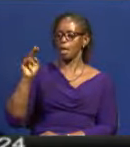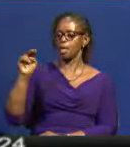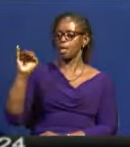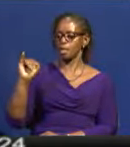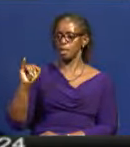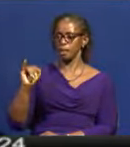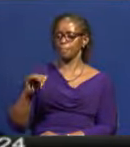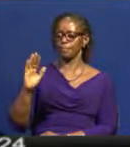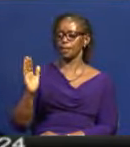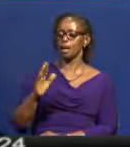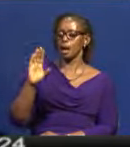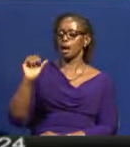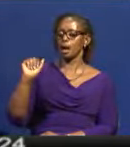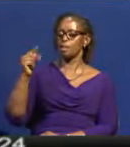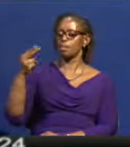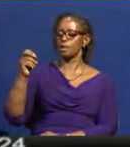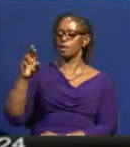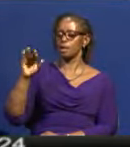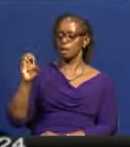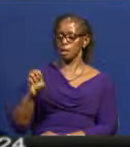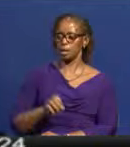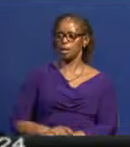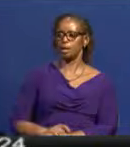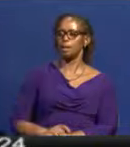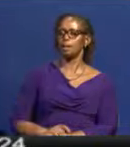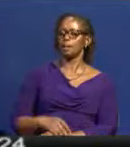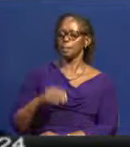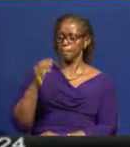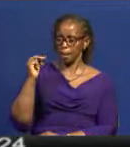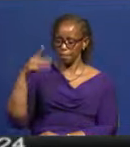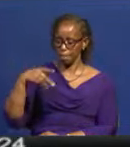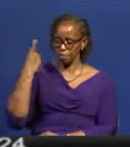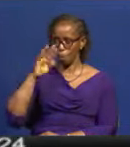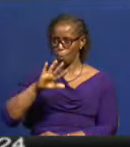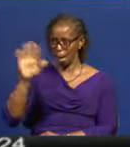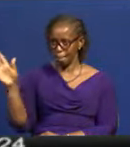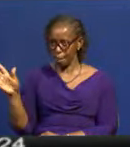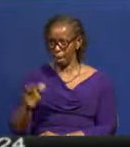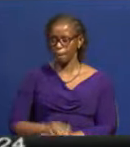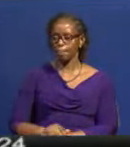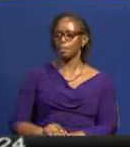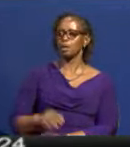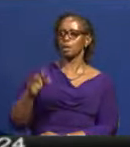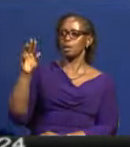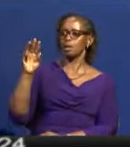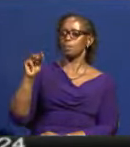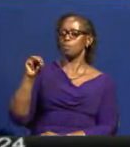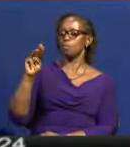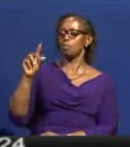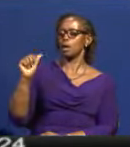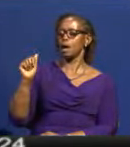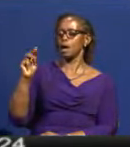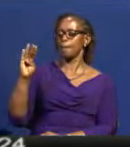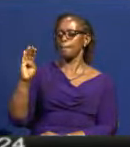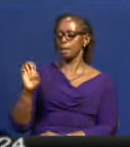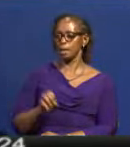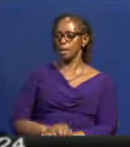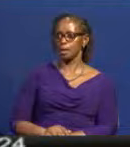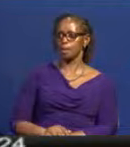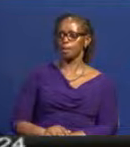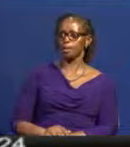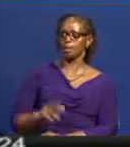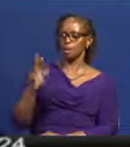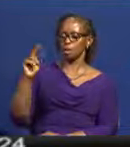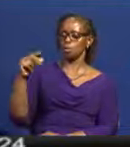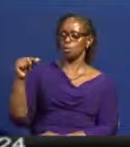Omanyo. Danson Mwashako of Wiper Party. Innocent Mugabe. Charles Nguna, Mwingi